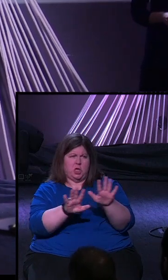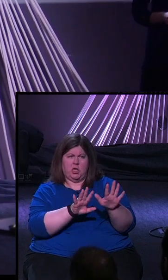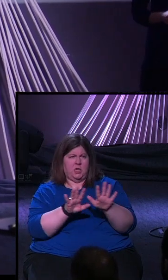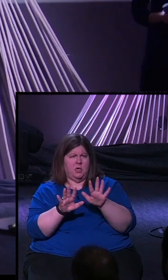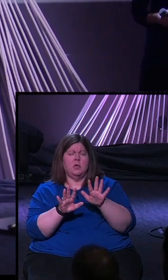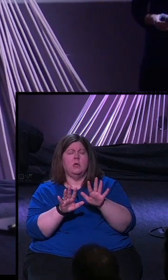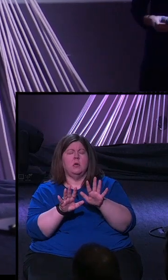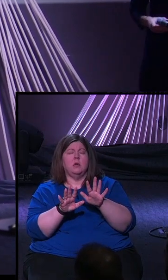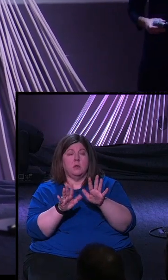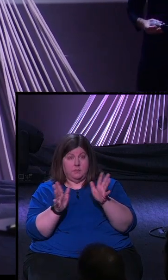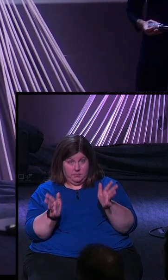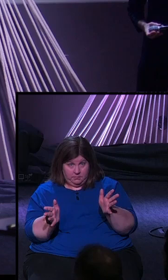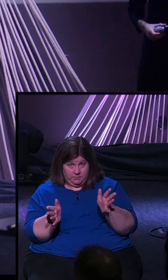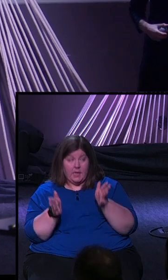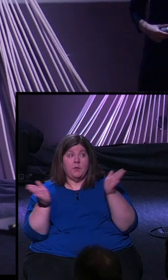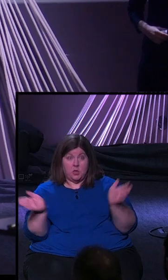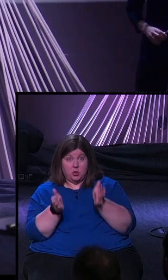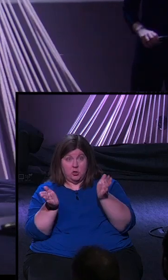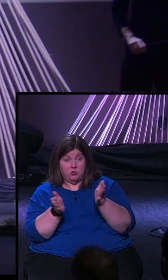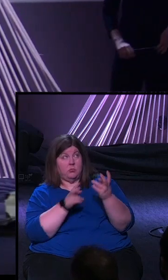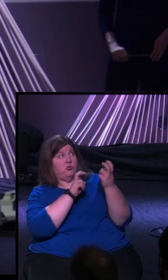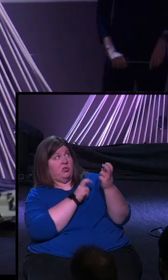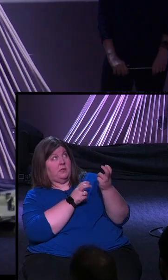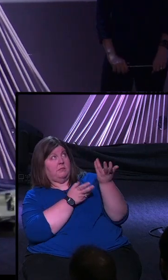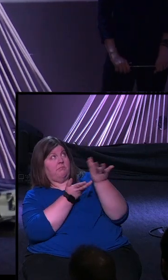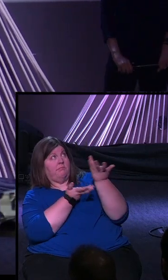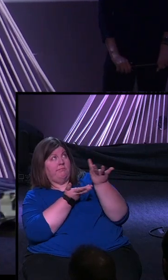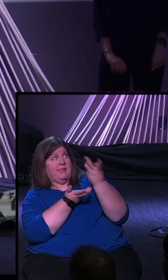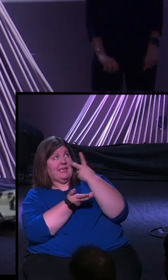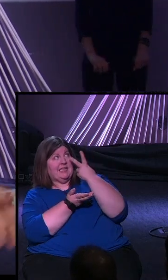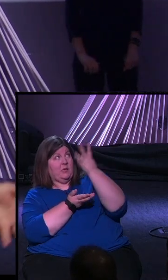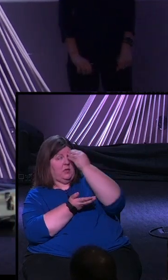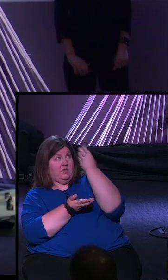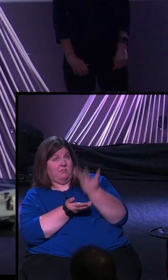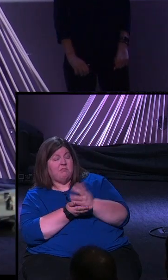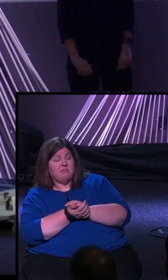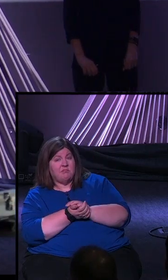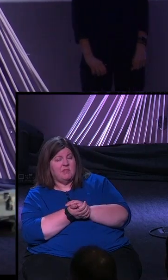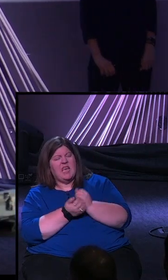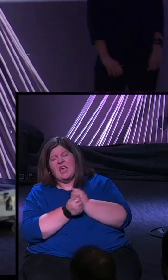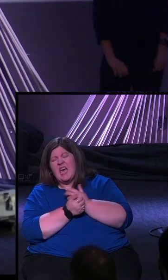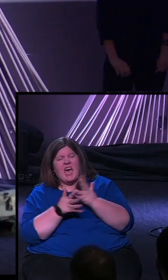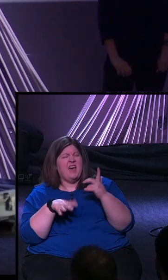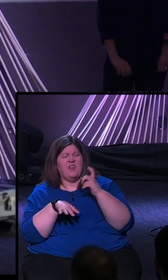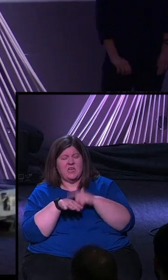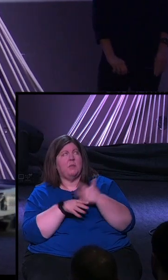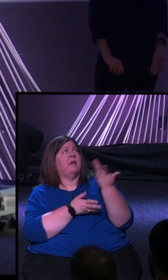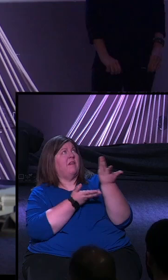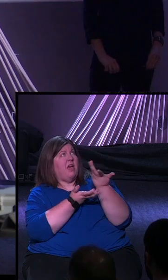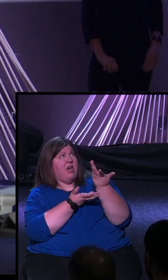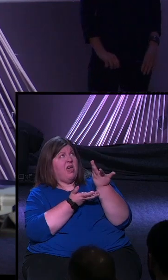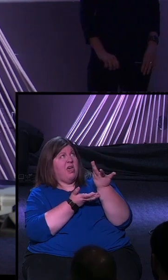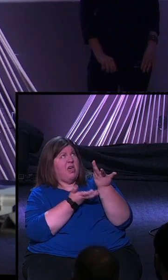other than the encouragement I would give you is sit with the Lord. See what he has to say to you. Every time I've done that, I've walked away better